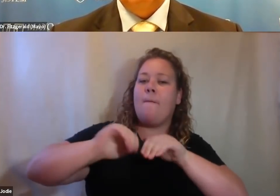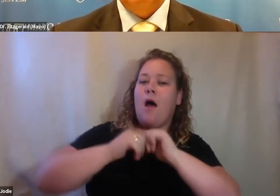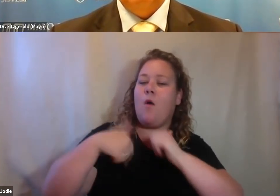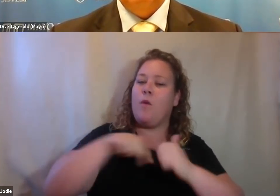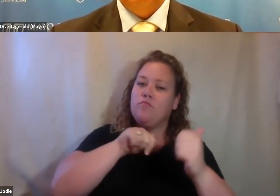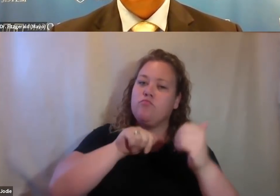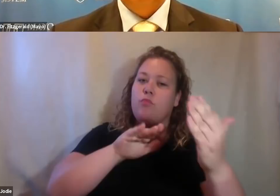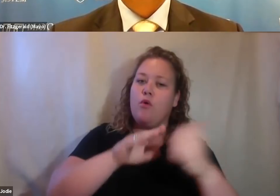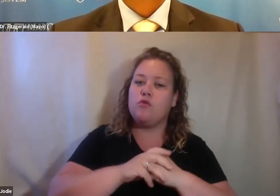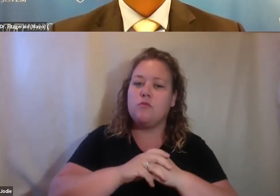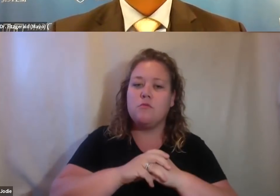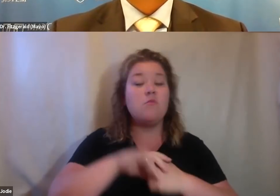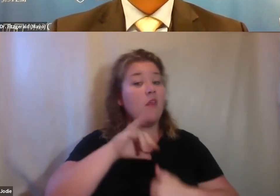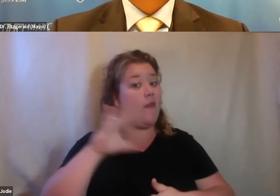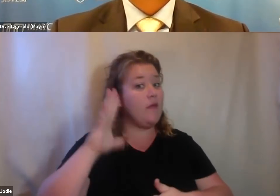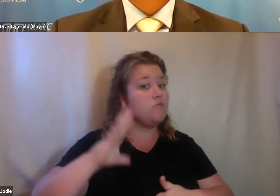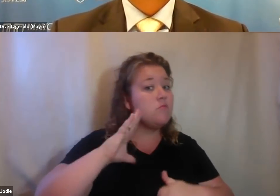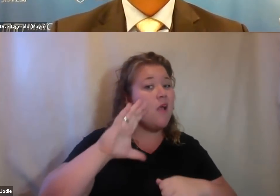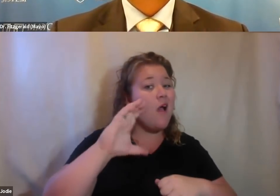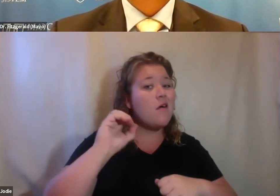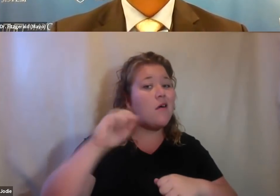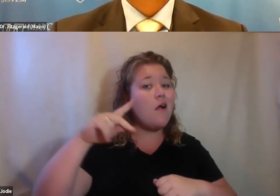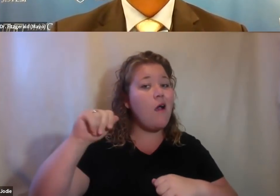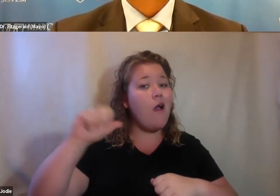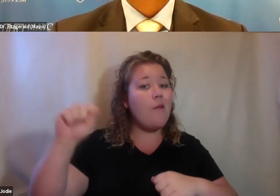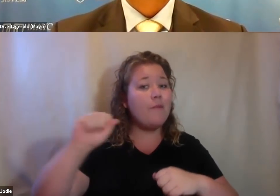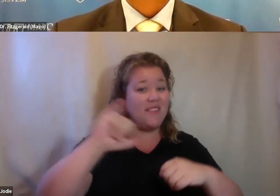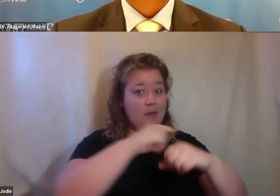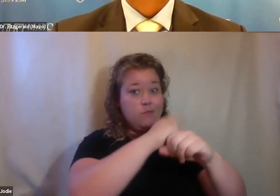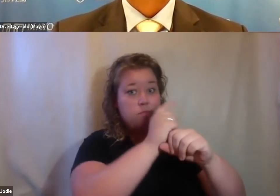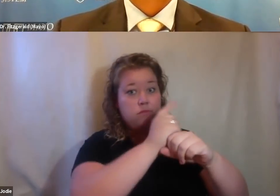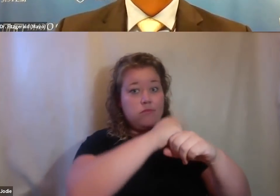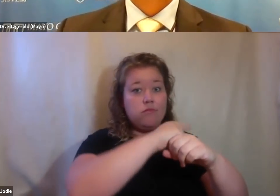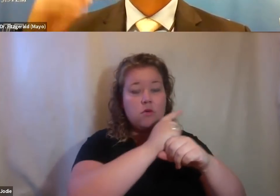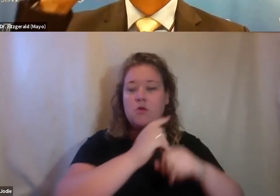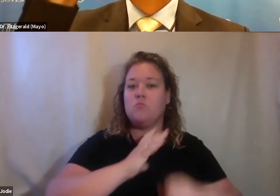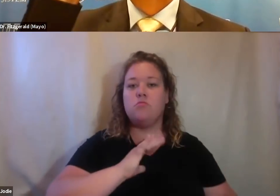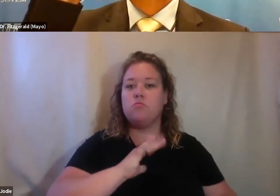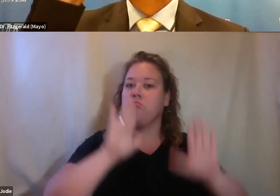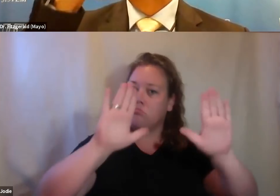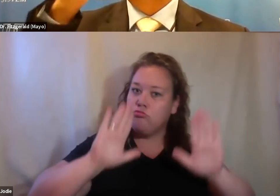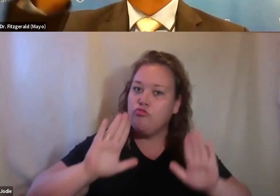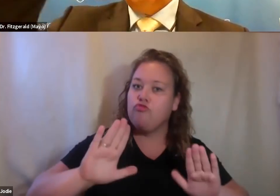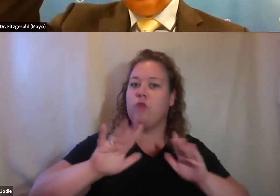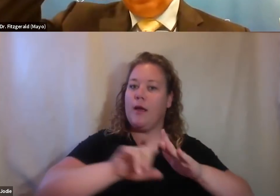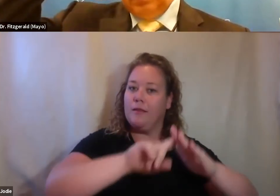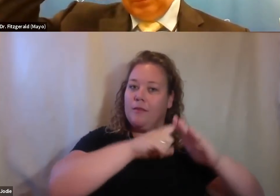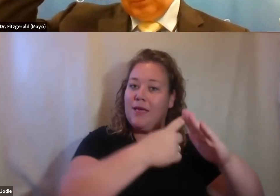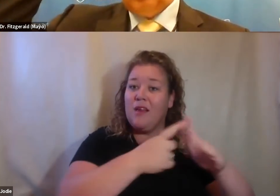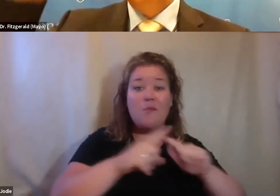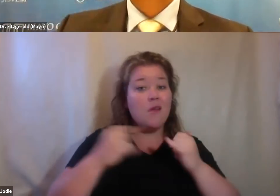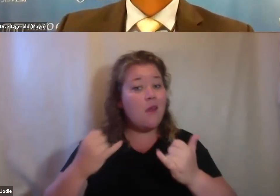for this community in this region in the early stages of the pandemic. And as we've progressed with new guidance, new evidence, and